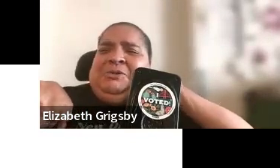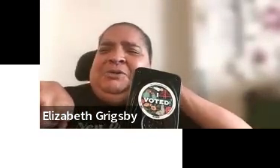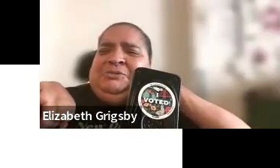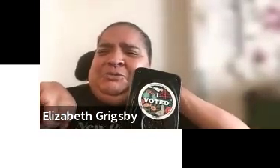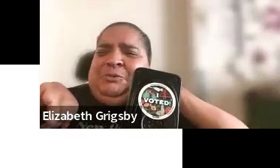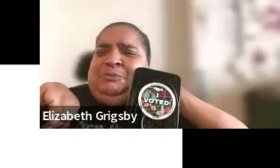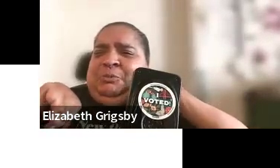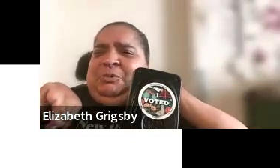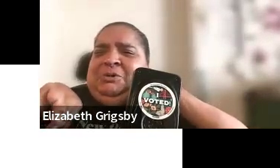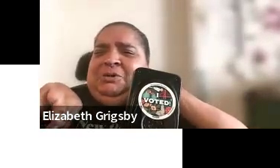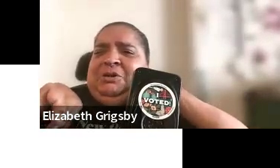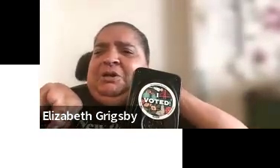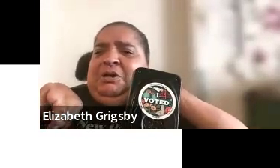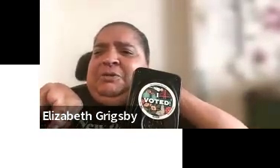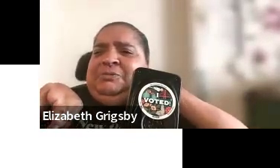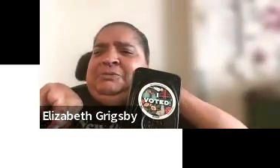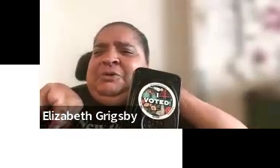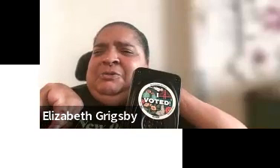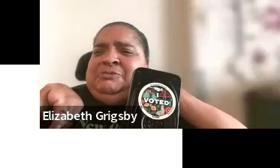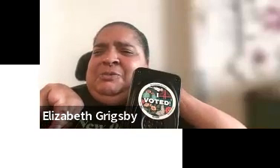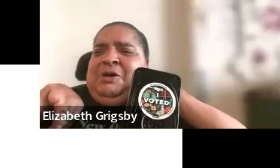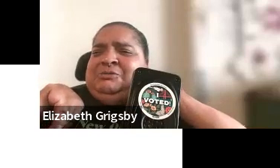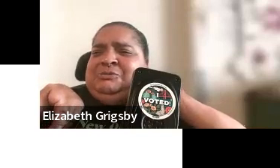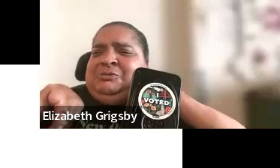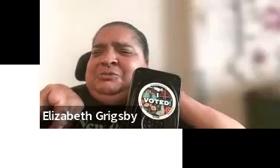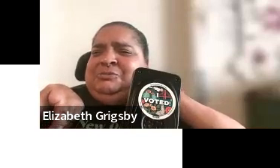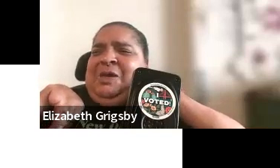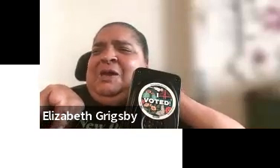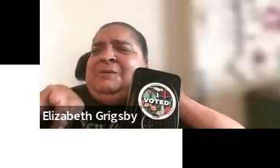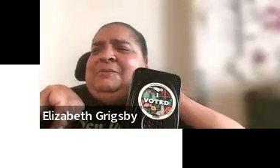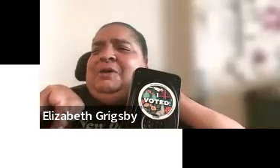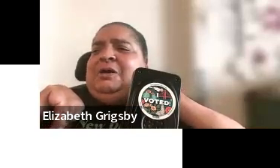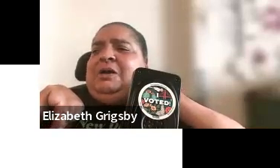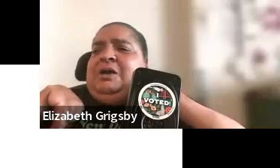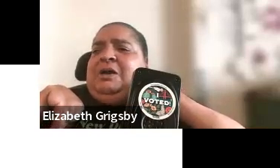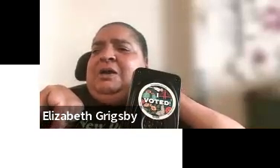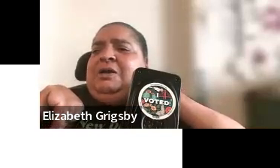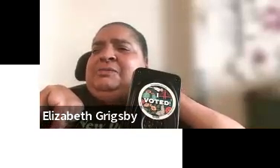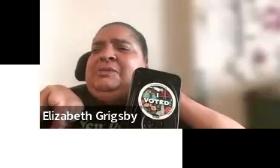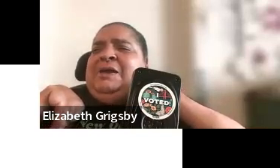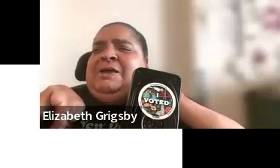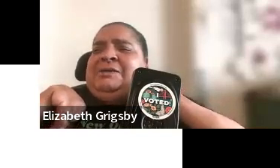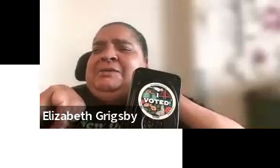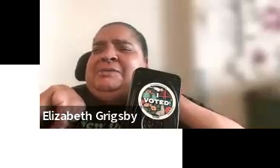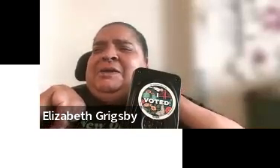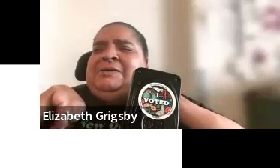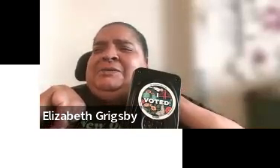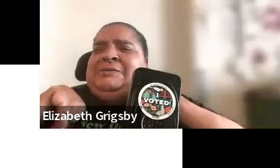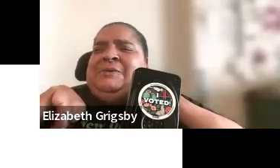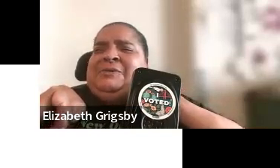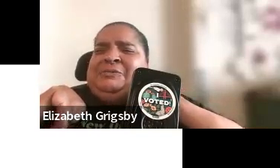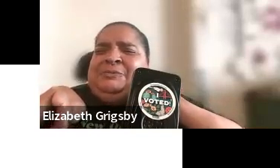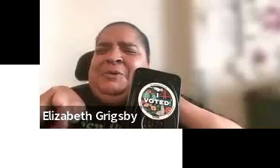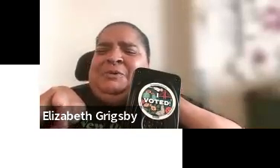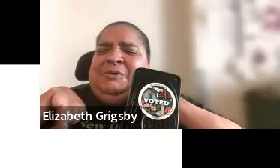when they did support the foster staff, they had a